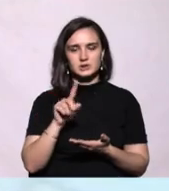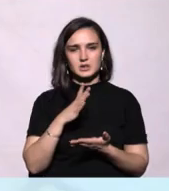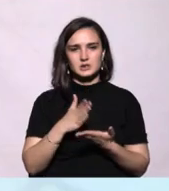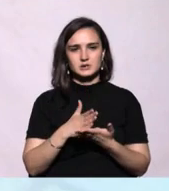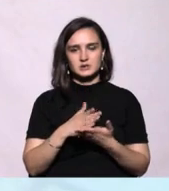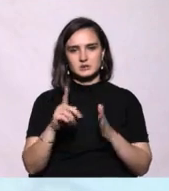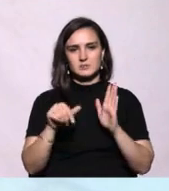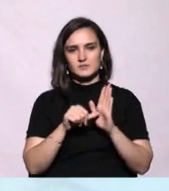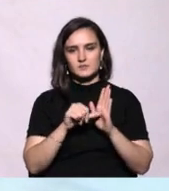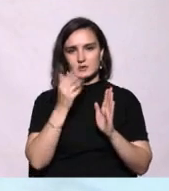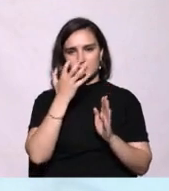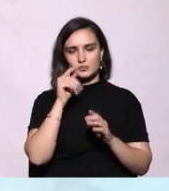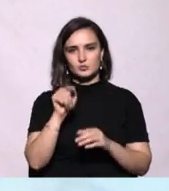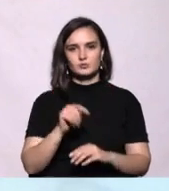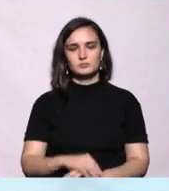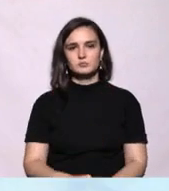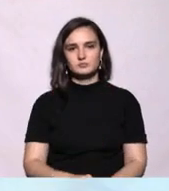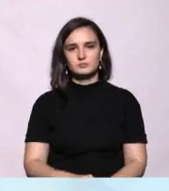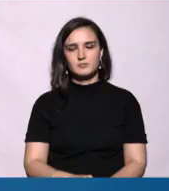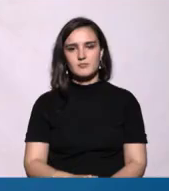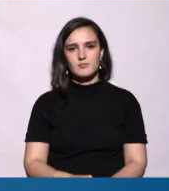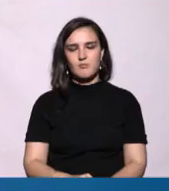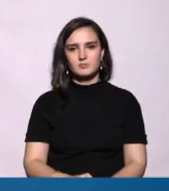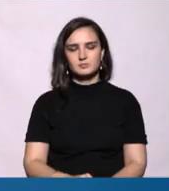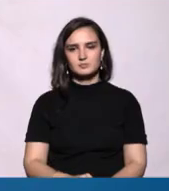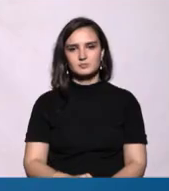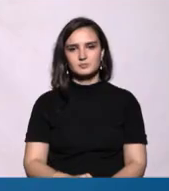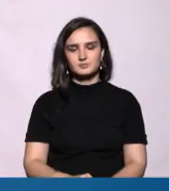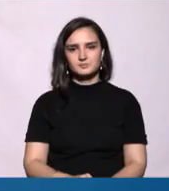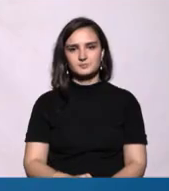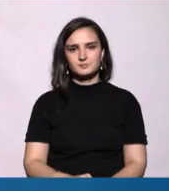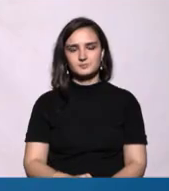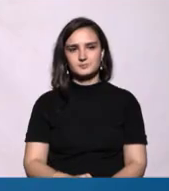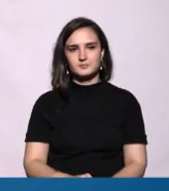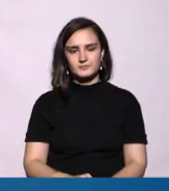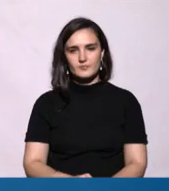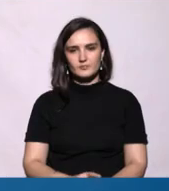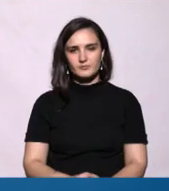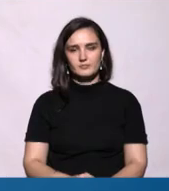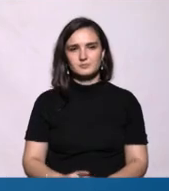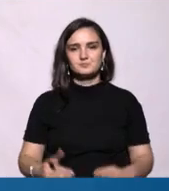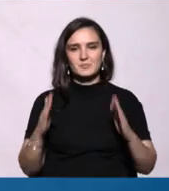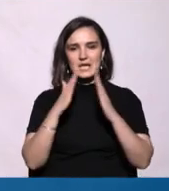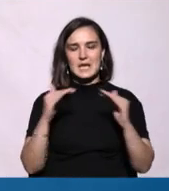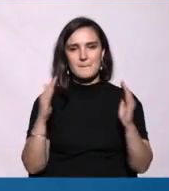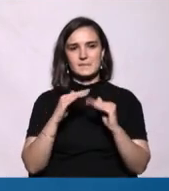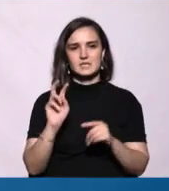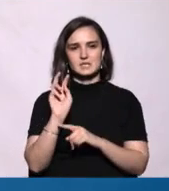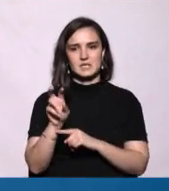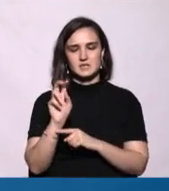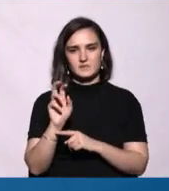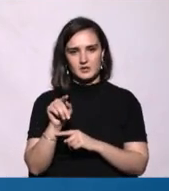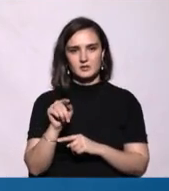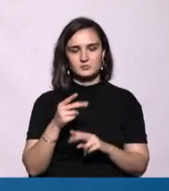sixth picture is? Hmm, oh, that's right. It's go camping. And, I know you go camping